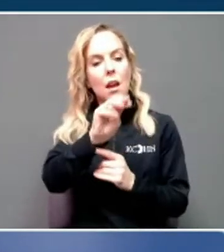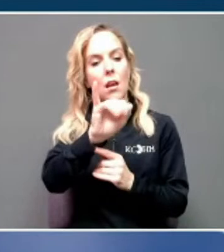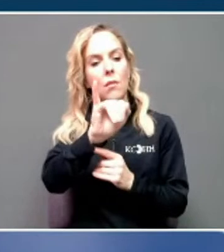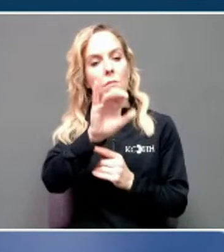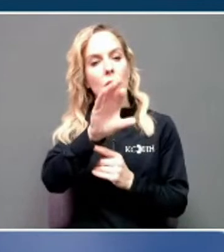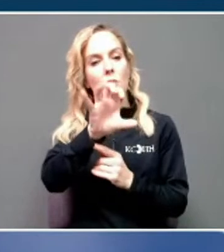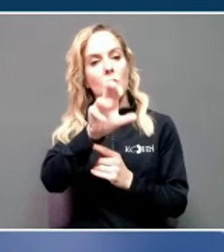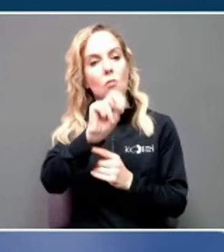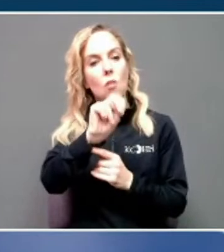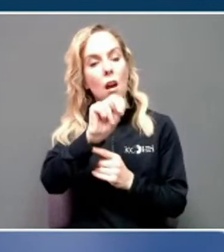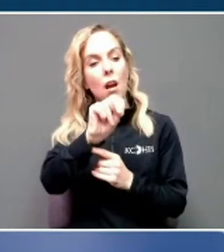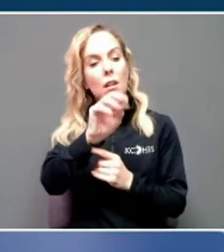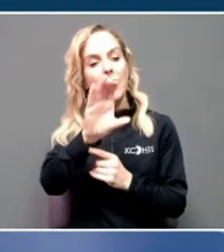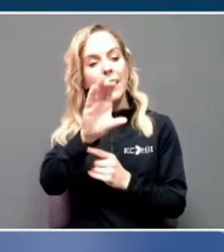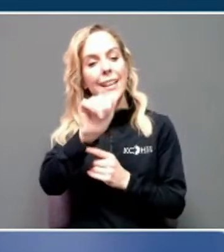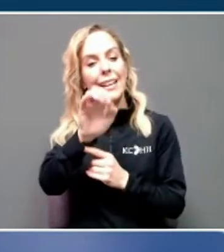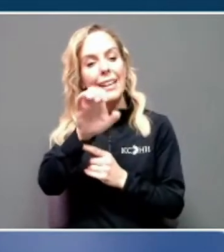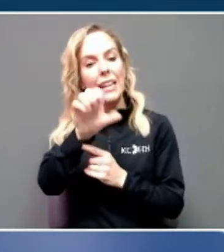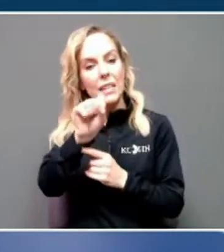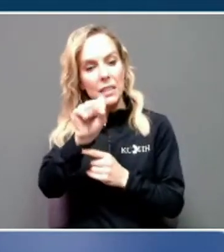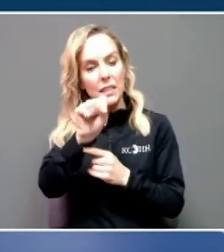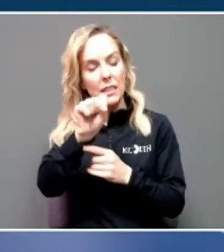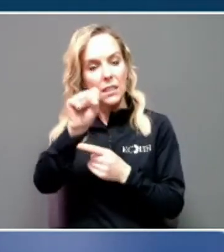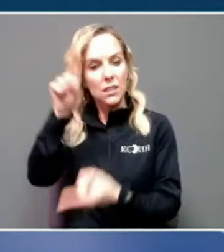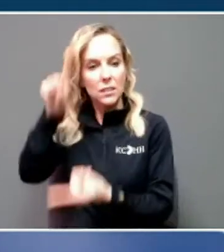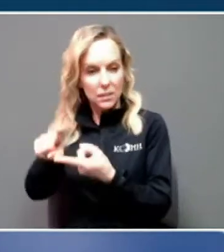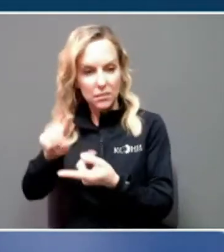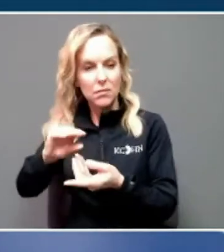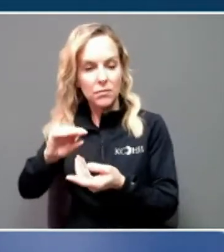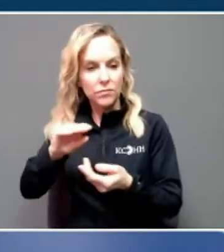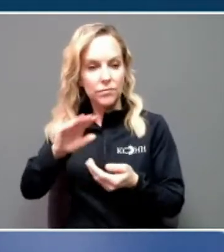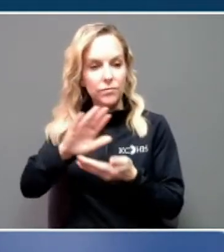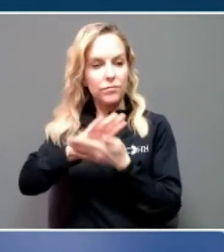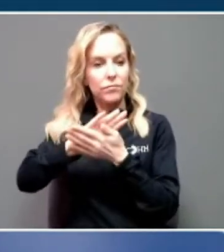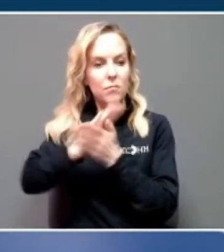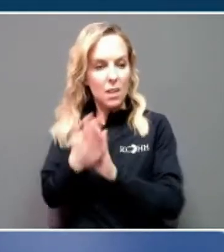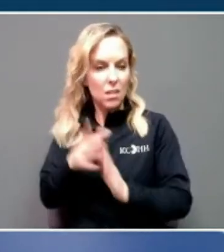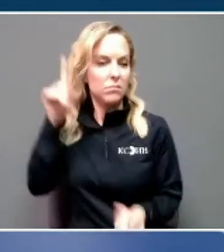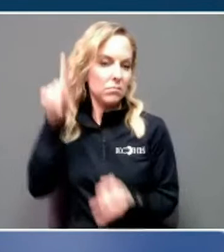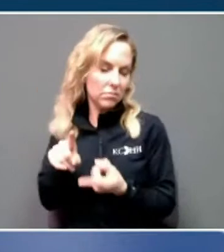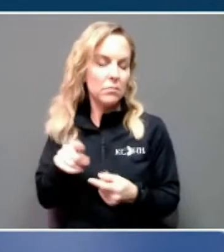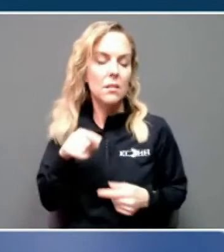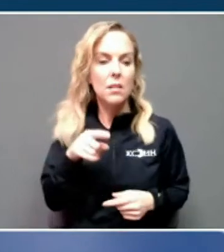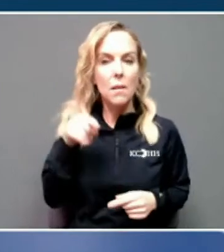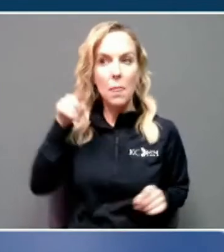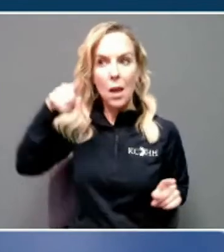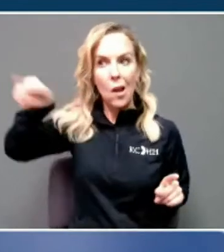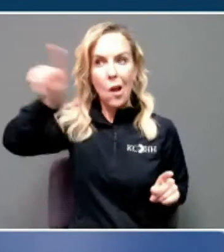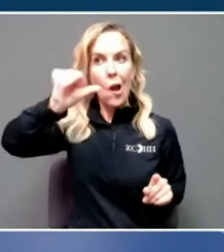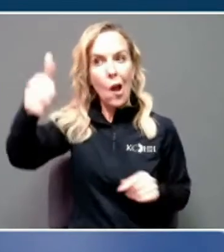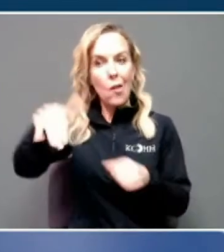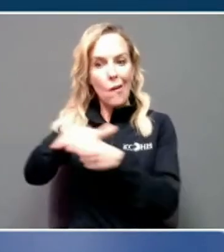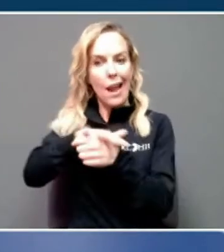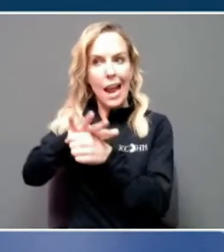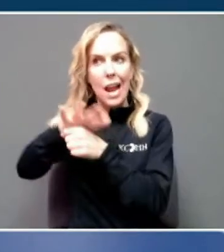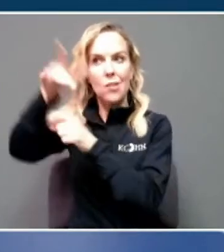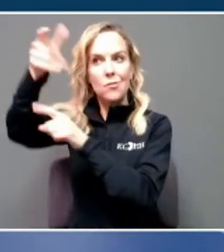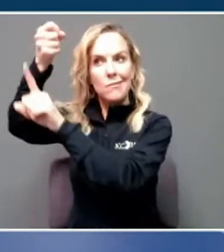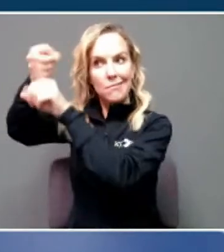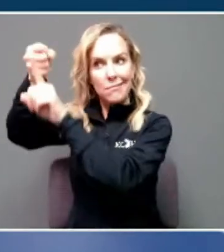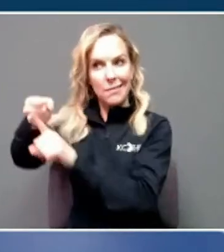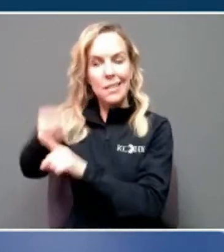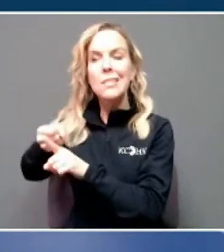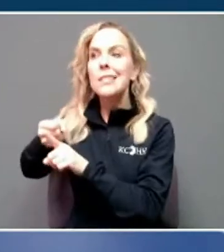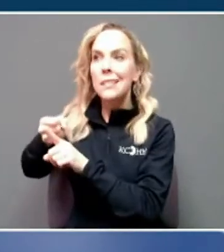as we look at other places that got hit with Omicron before we did, we have seen a steep decline in